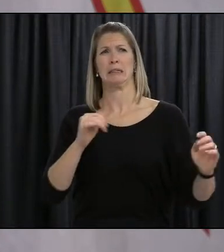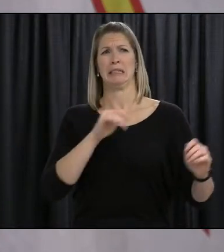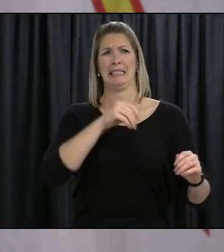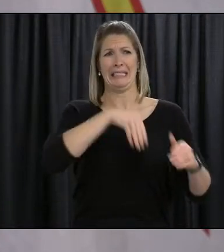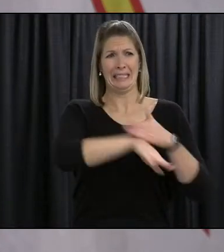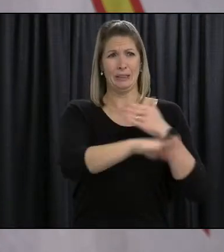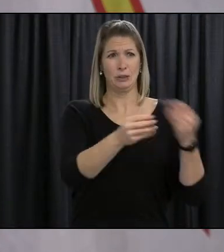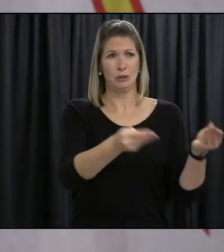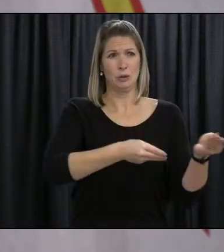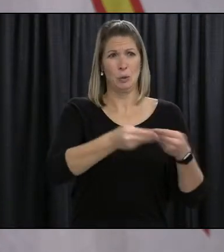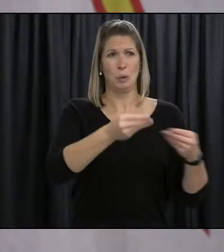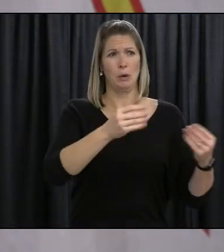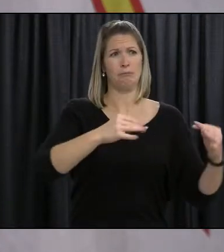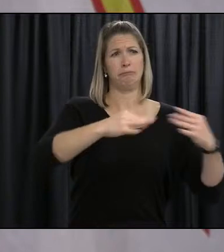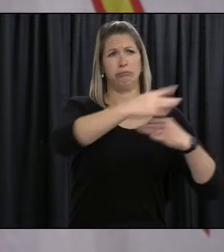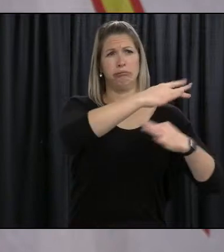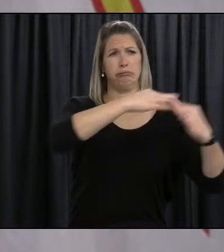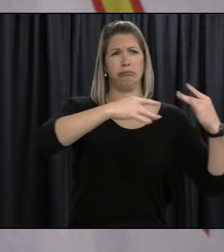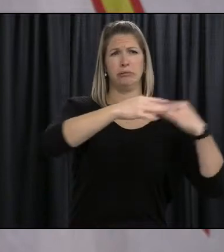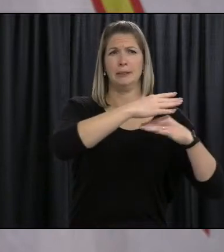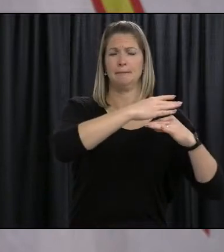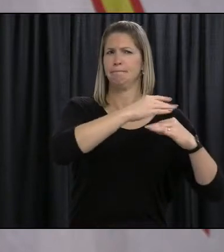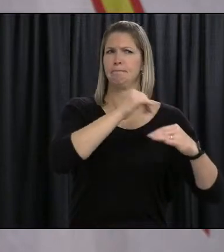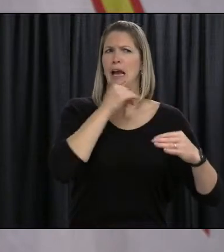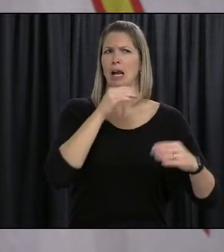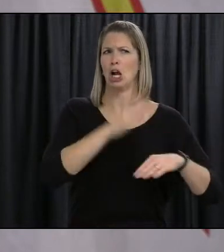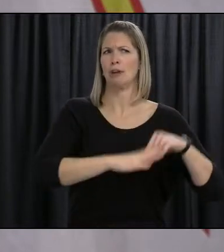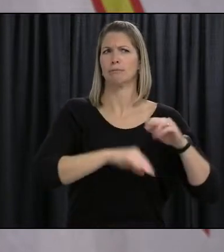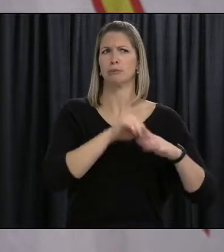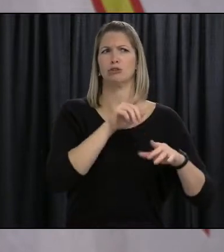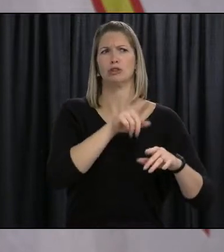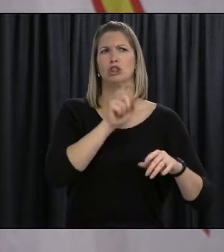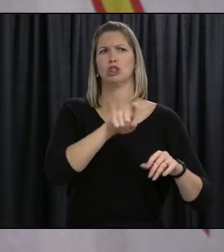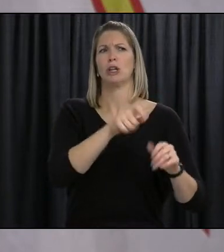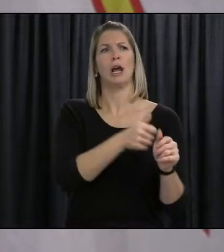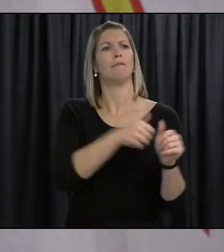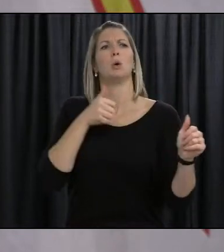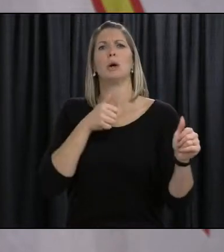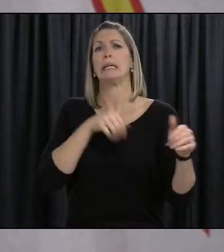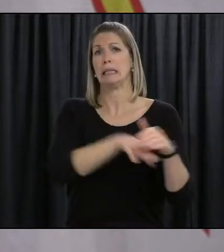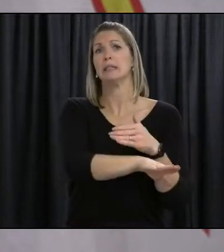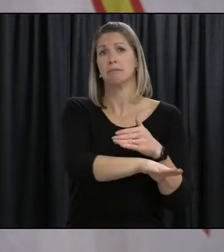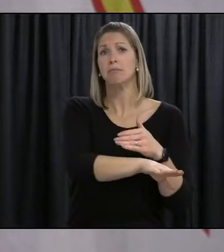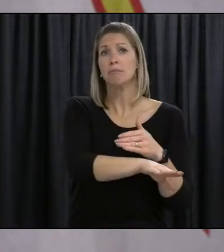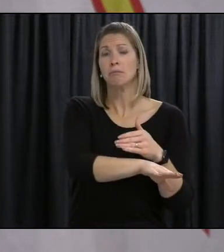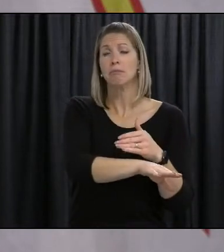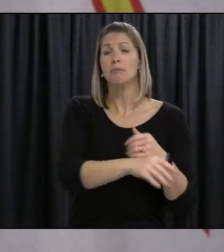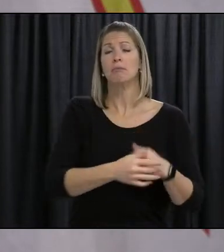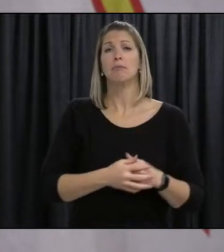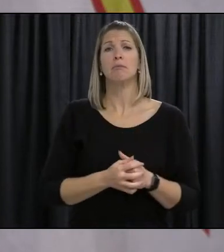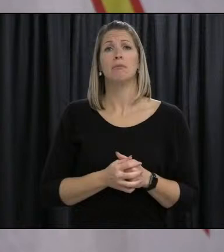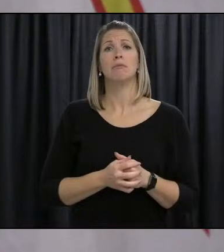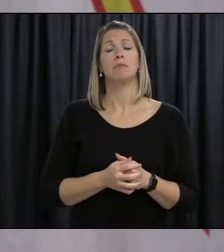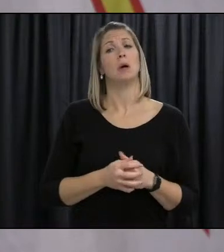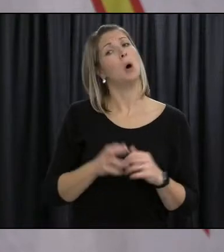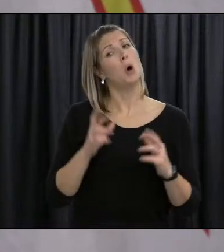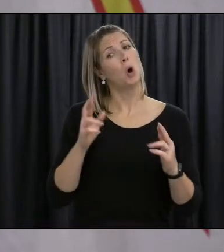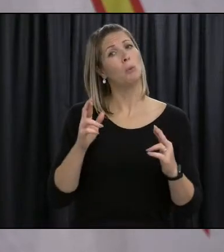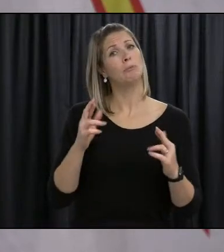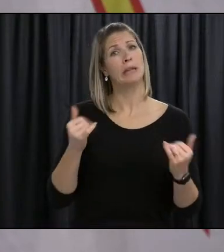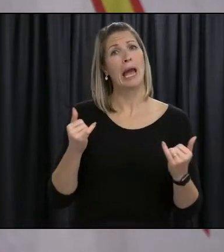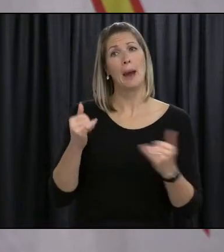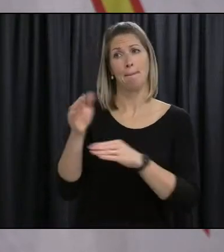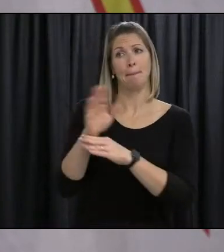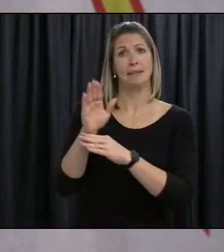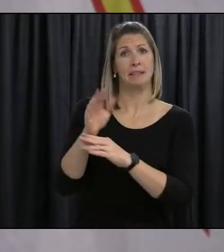that store for your, for adequate physical distancing, then you should avoid going in there at that time. And I would hope that businesses